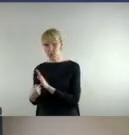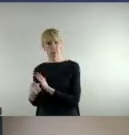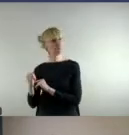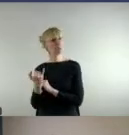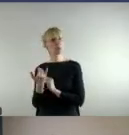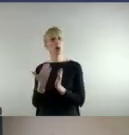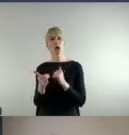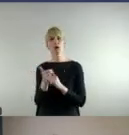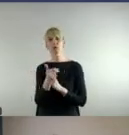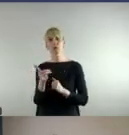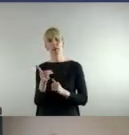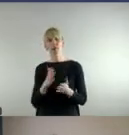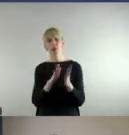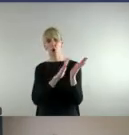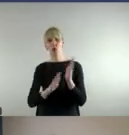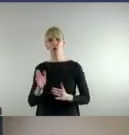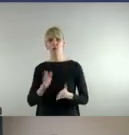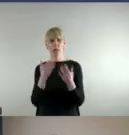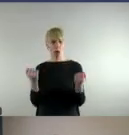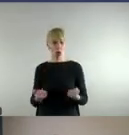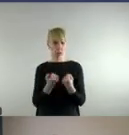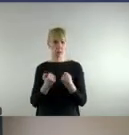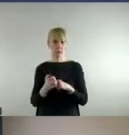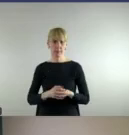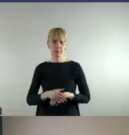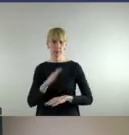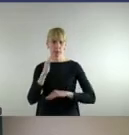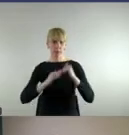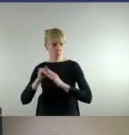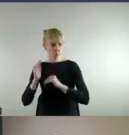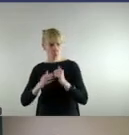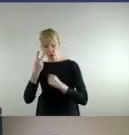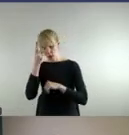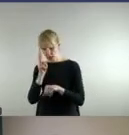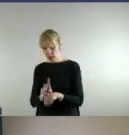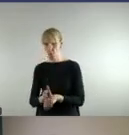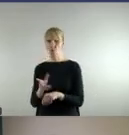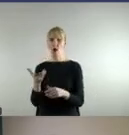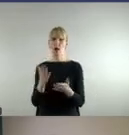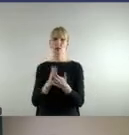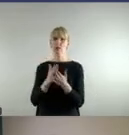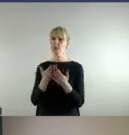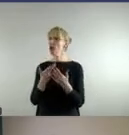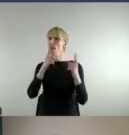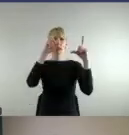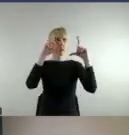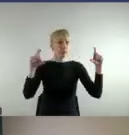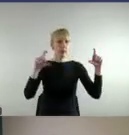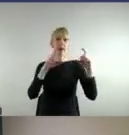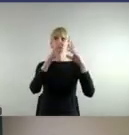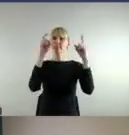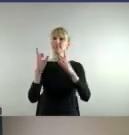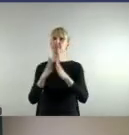builds trust. Simple messages with pictures, text, and video that citizens understand easily. And we also